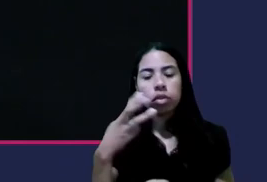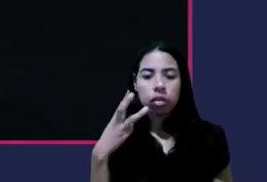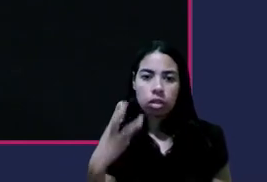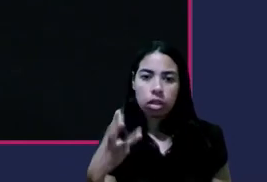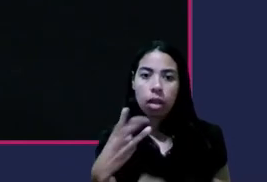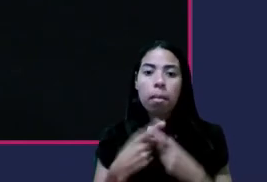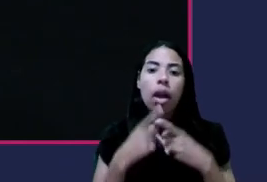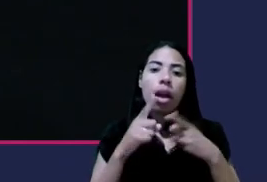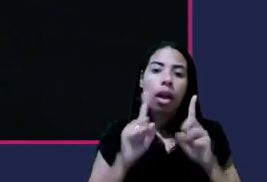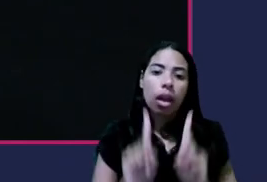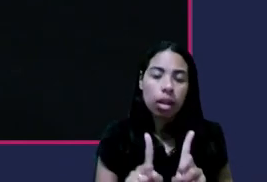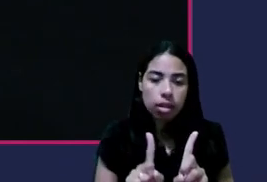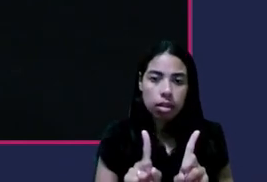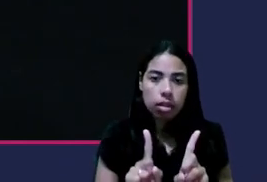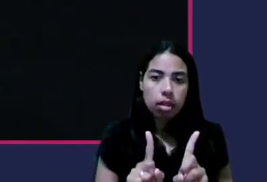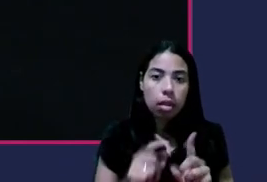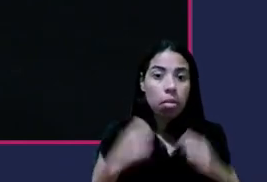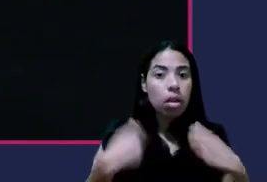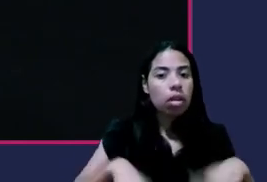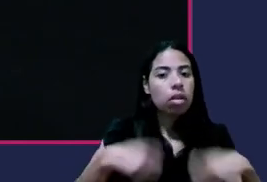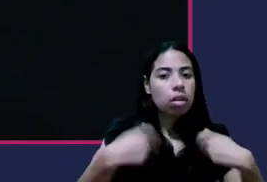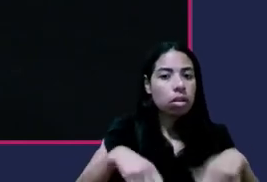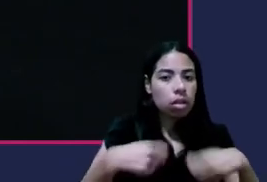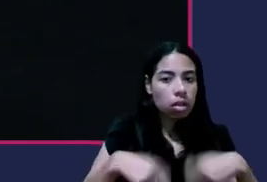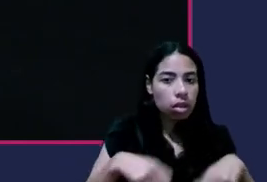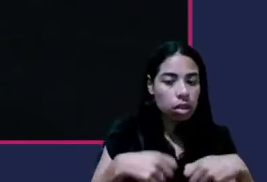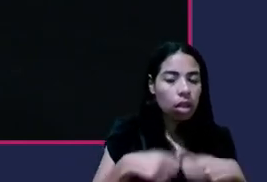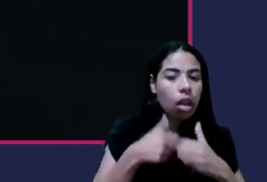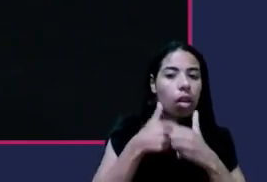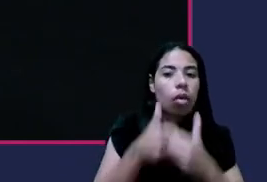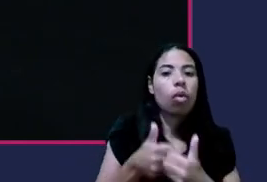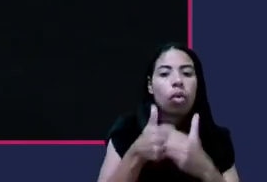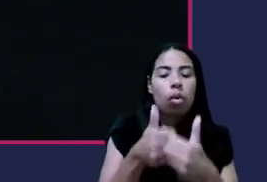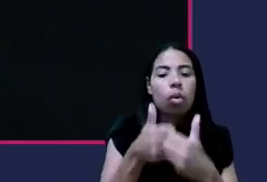It was number